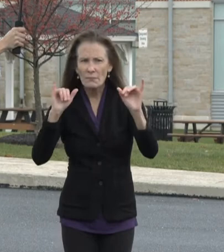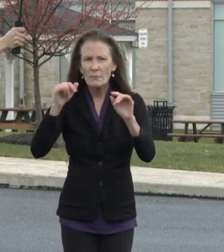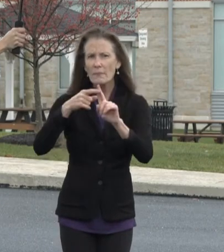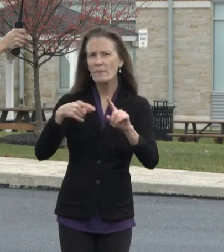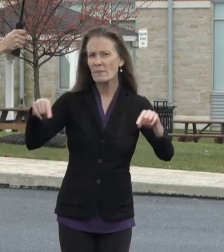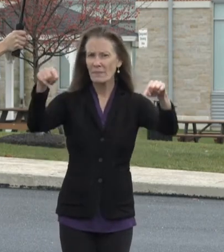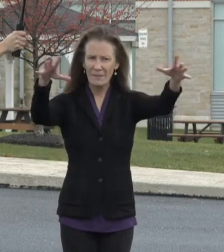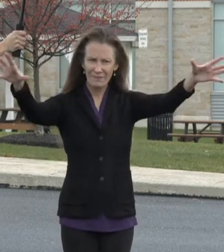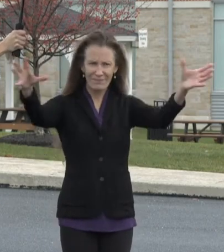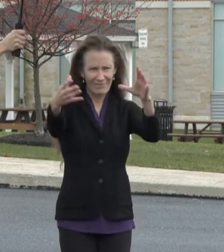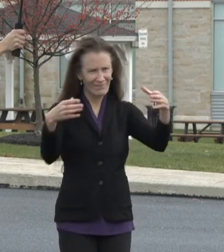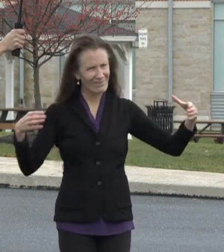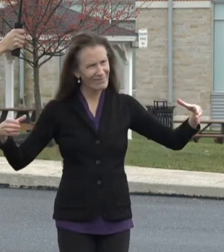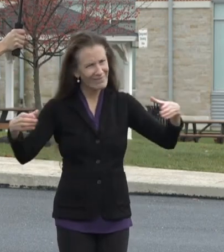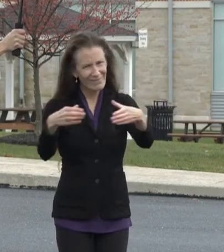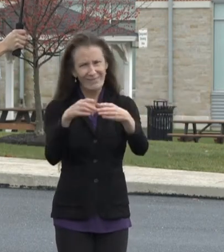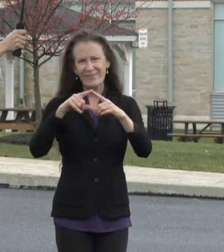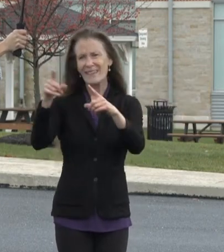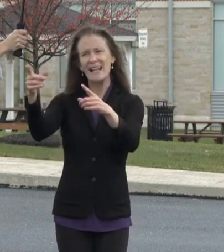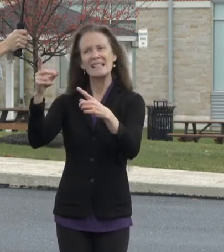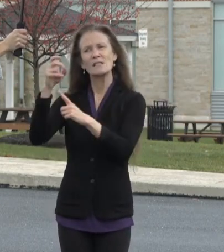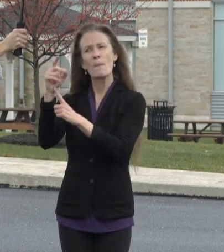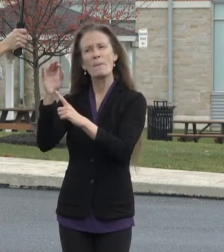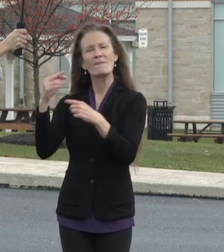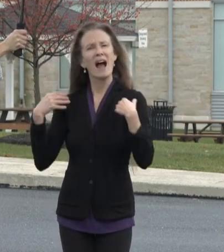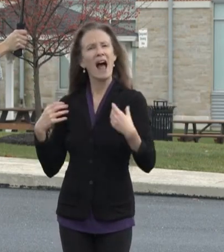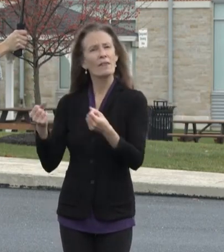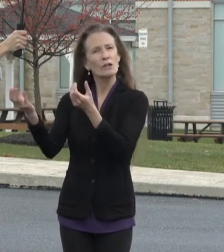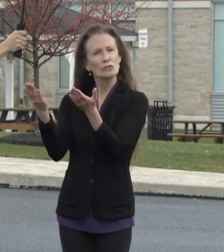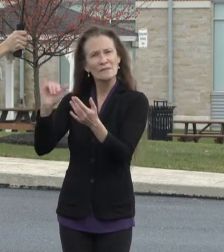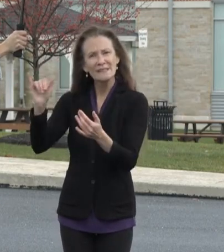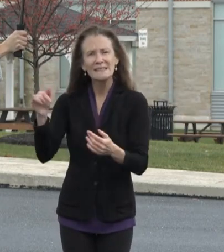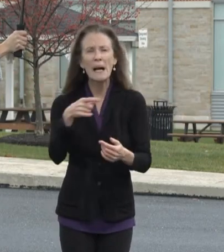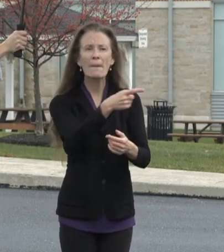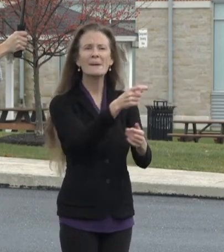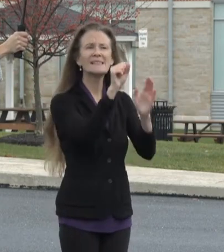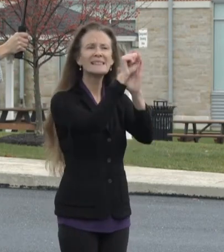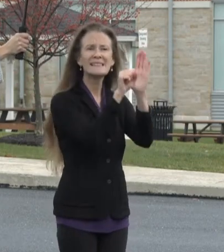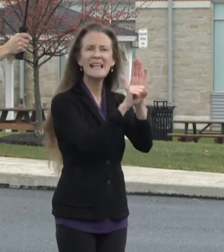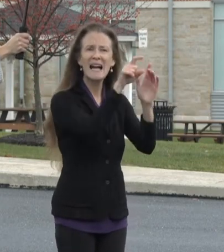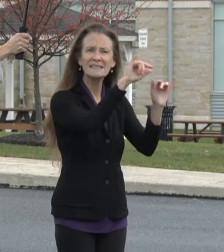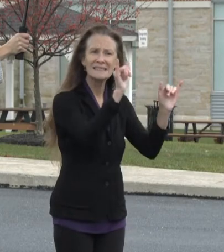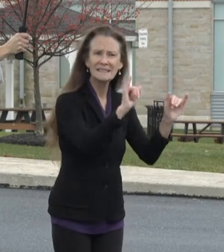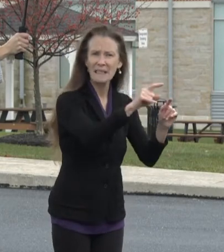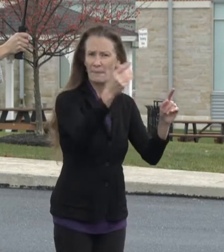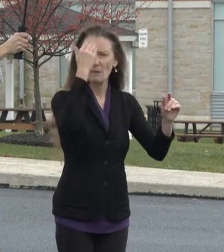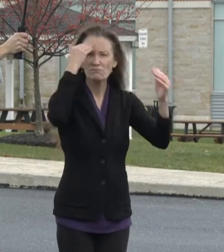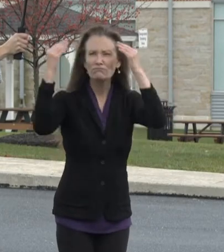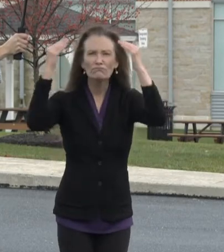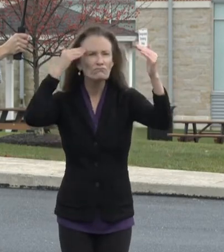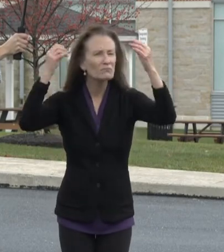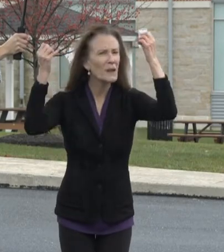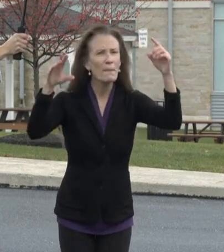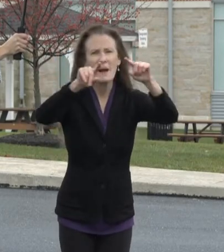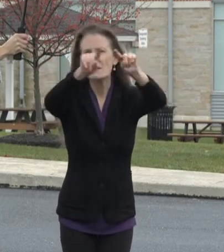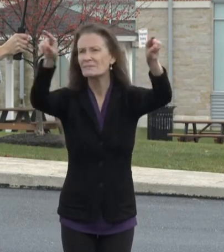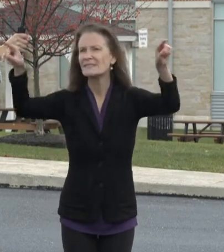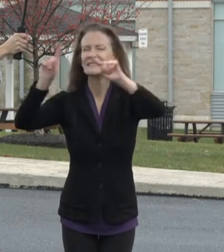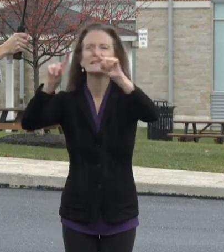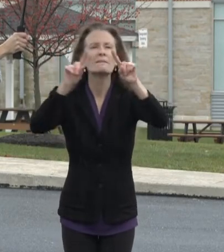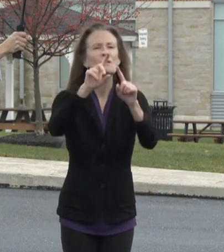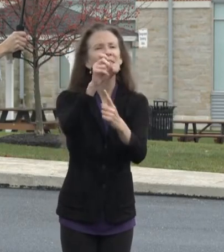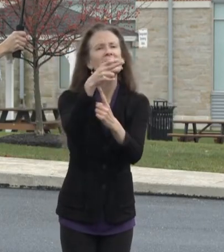Services and at the state level by trained, experienced, and well-qualified staff in the Department of Health. However, throughout